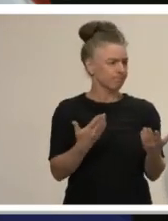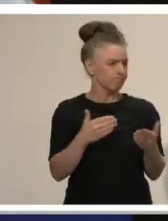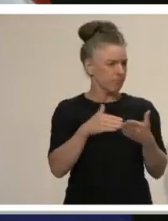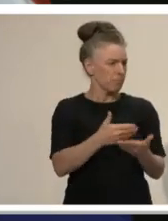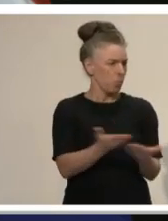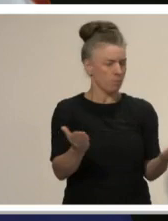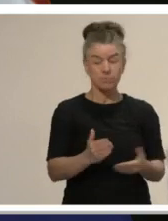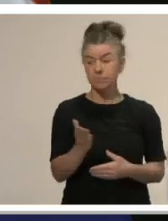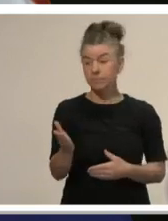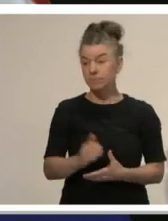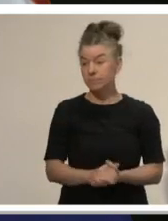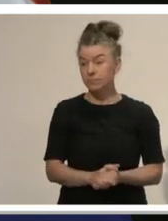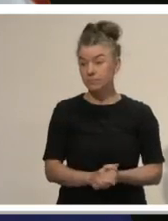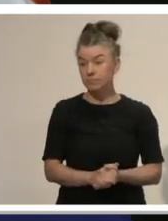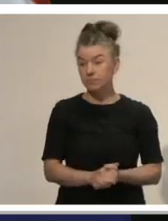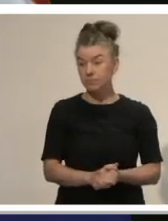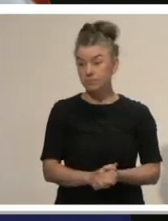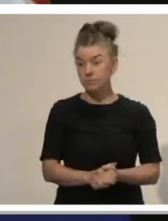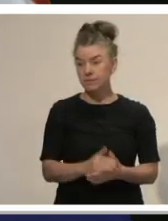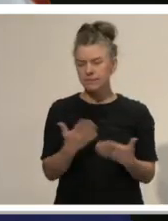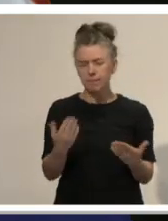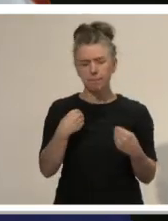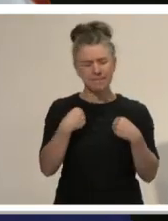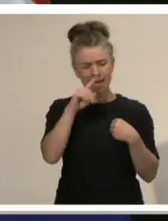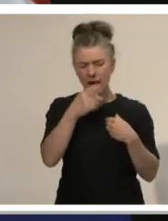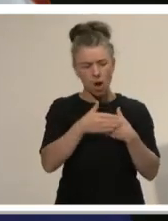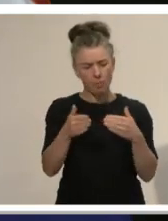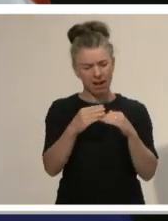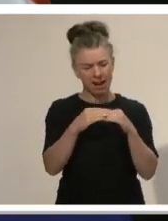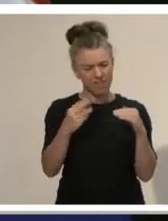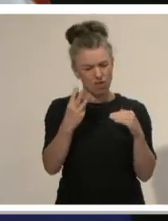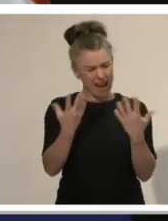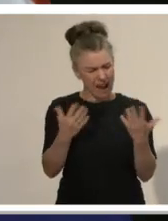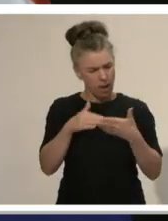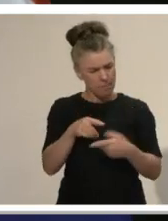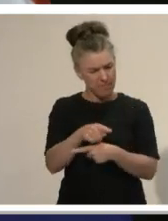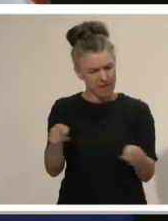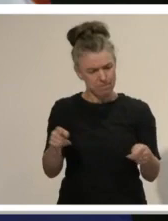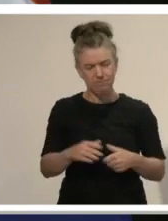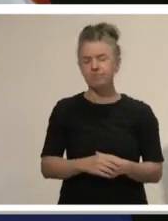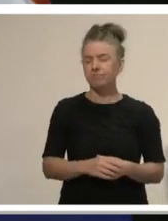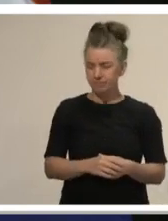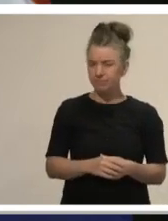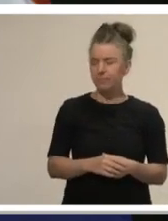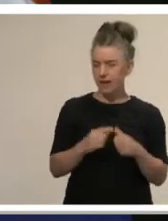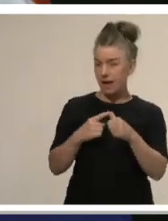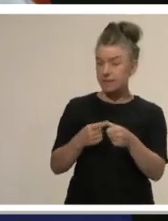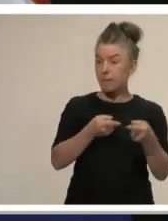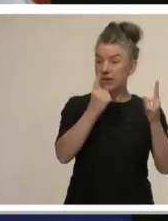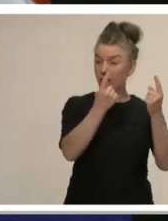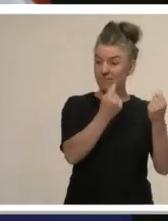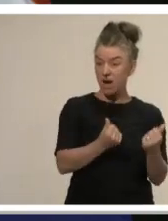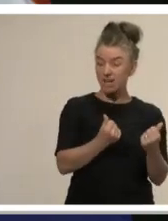financial support for those businesses who are not able to open under level 3. As the Minister of Finance has said, that we have been